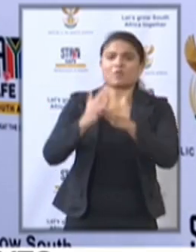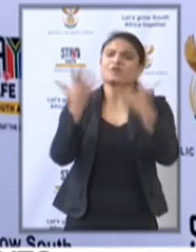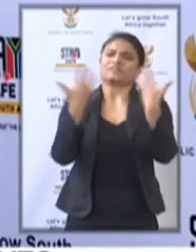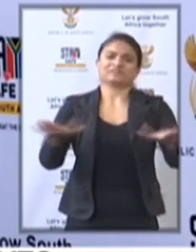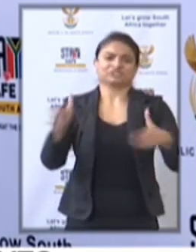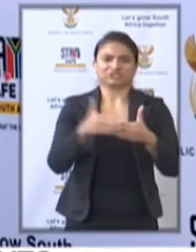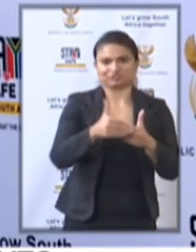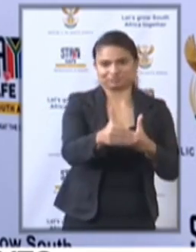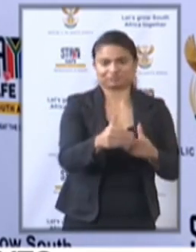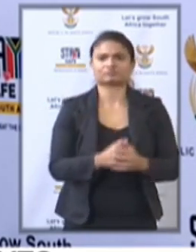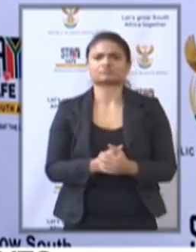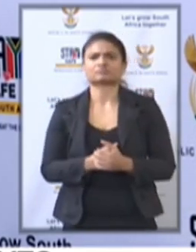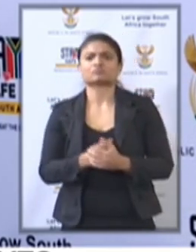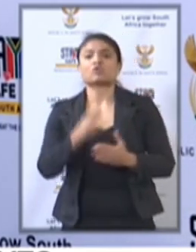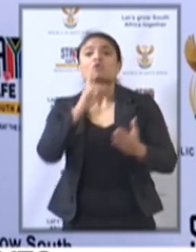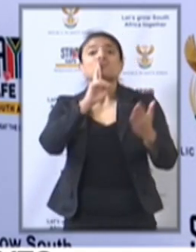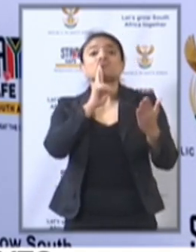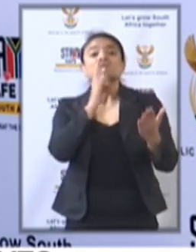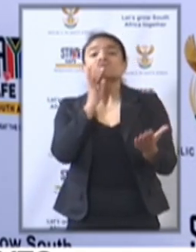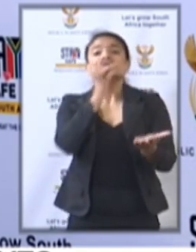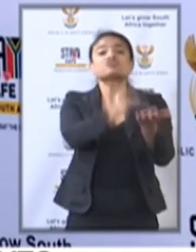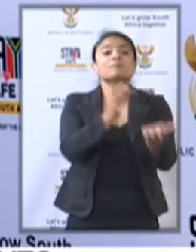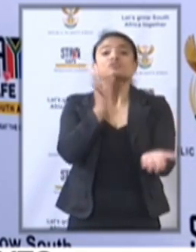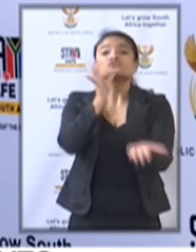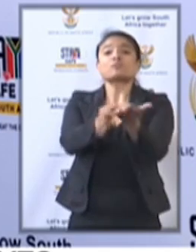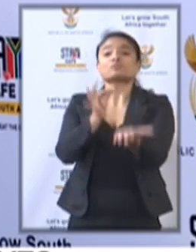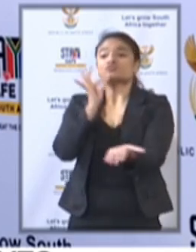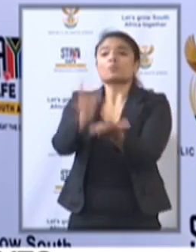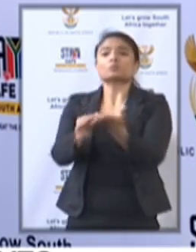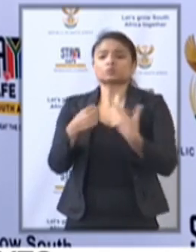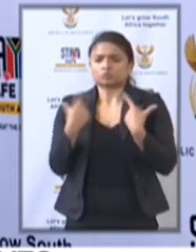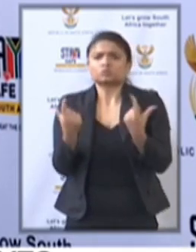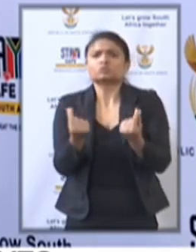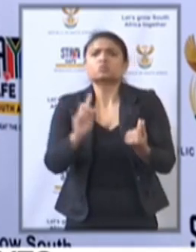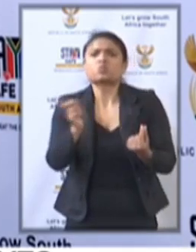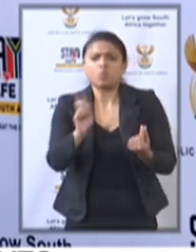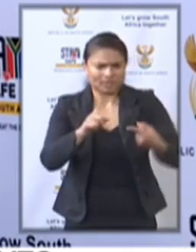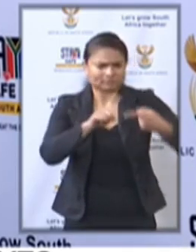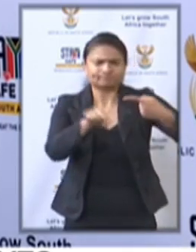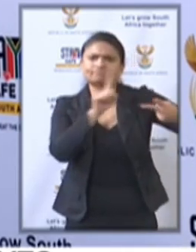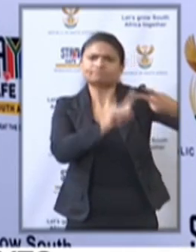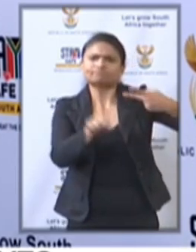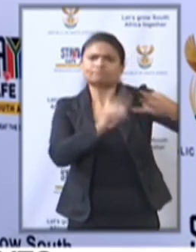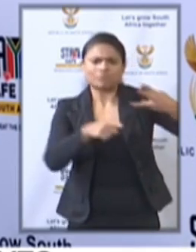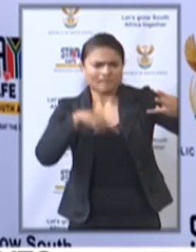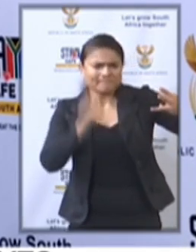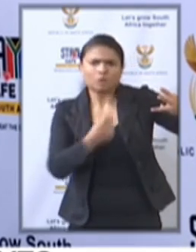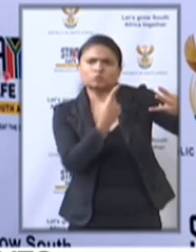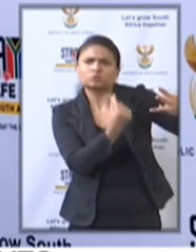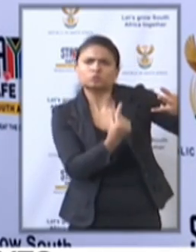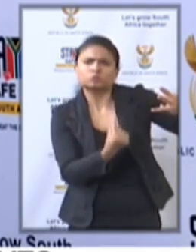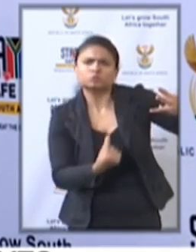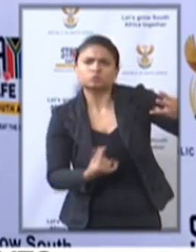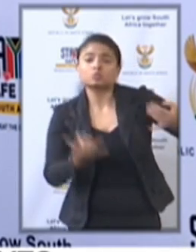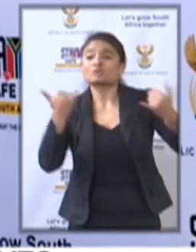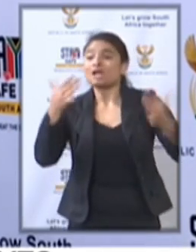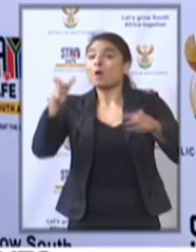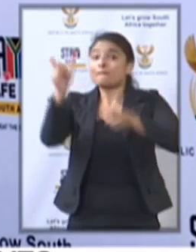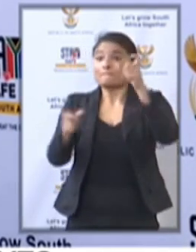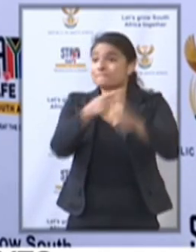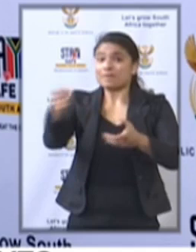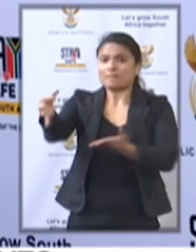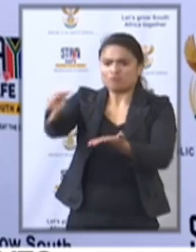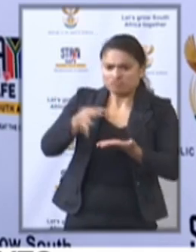Made recommendations on what is to be done. Now, those recommendations and the framework has now